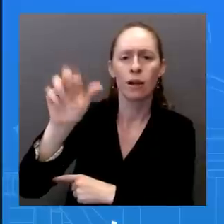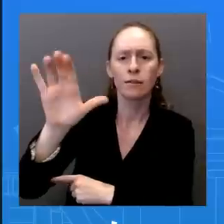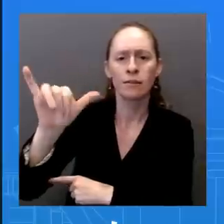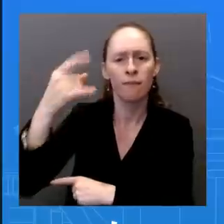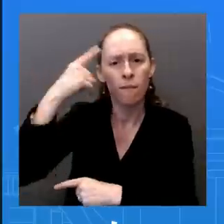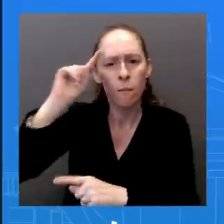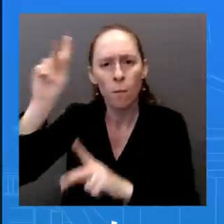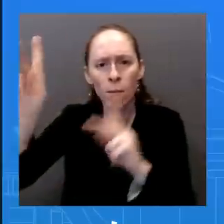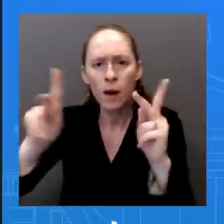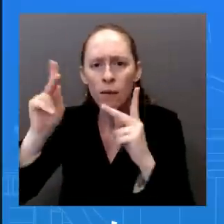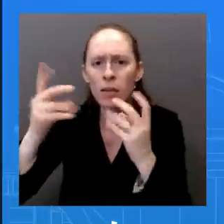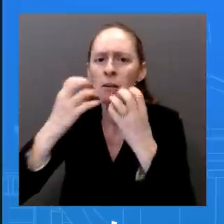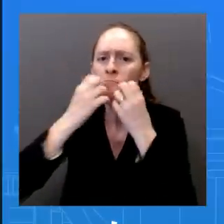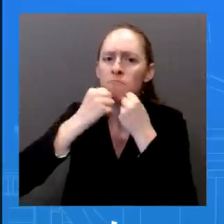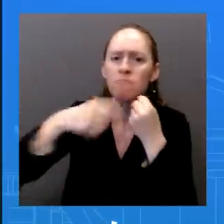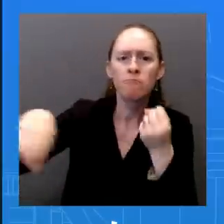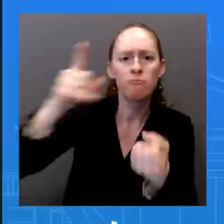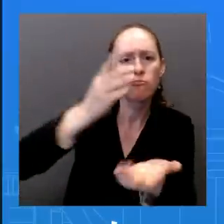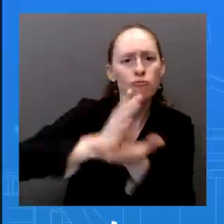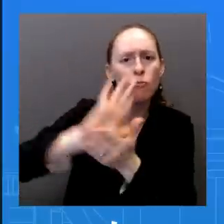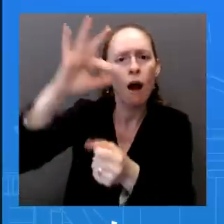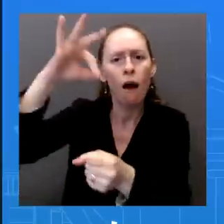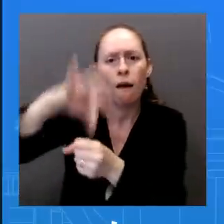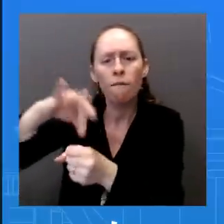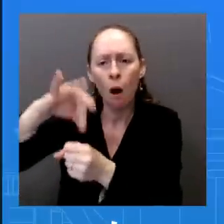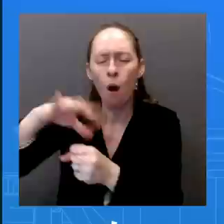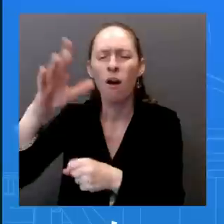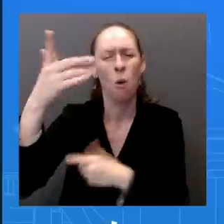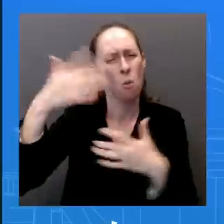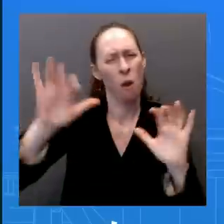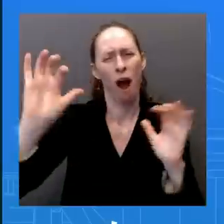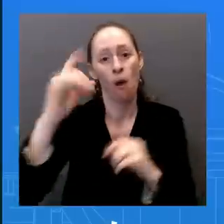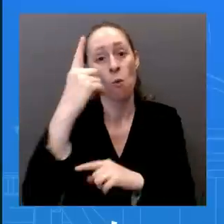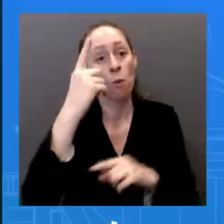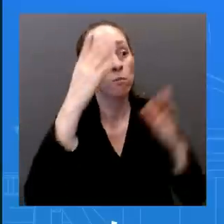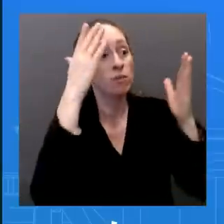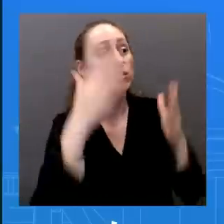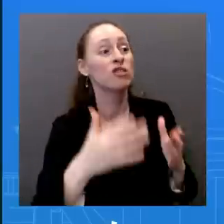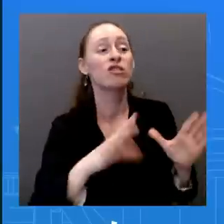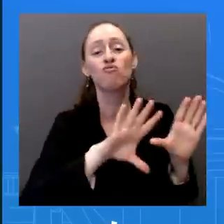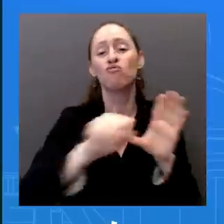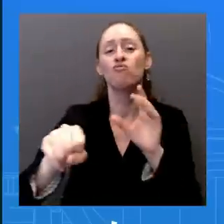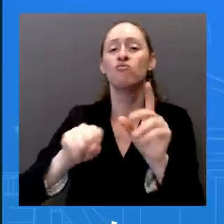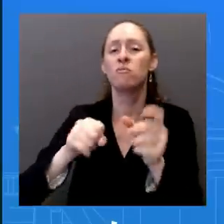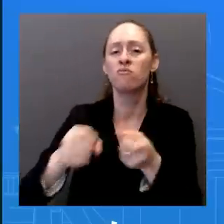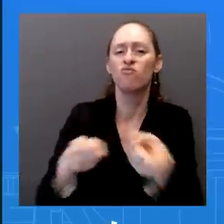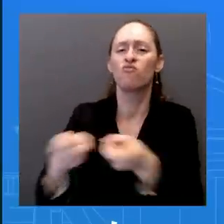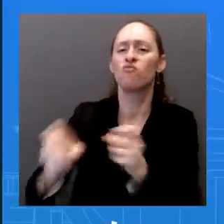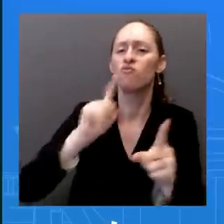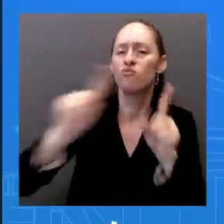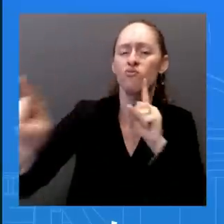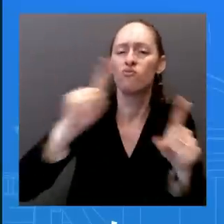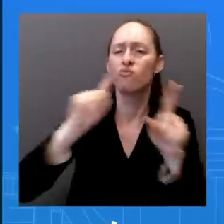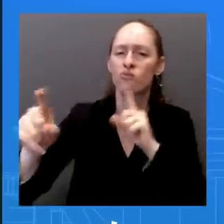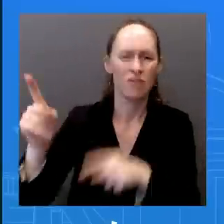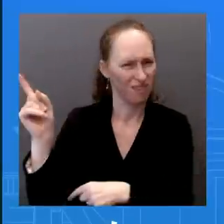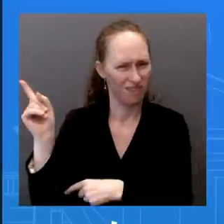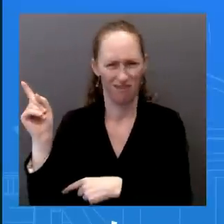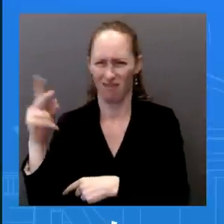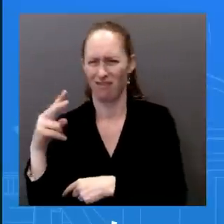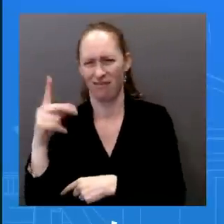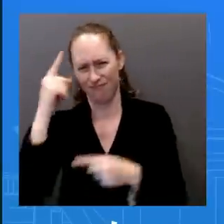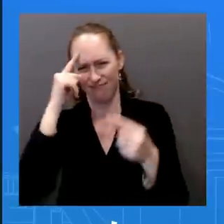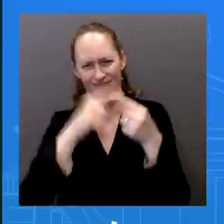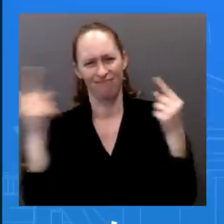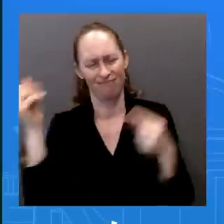own citizens and against transnational challenges. That will continue to be a hallmark of President Biden's foreign policy and a hallmark